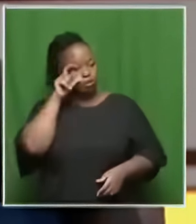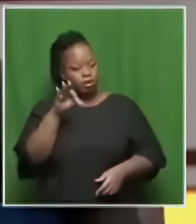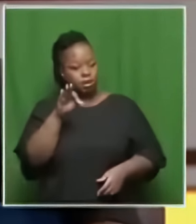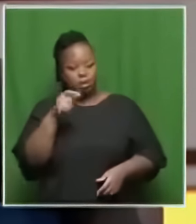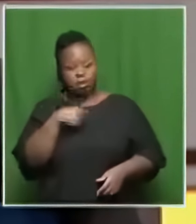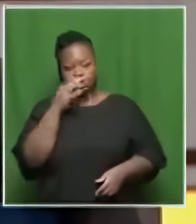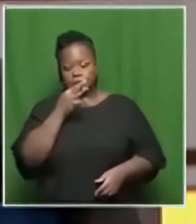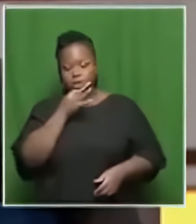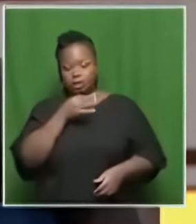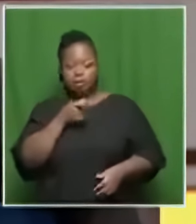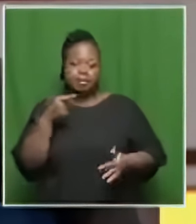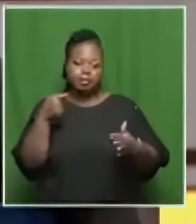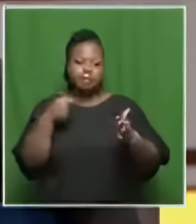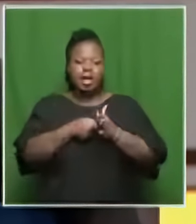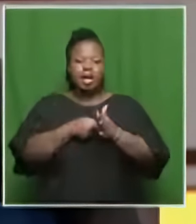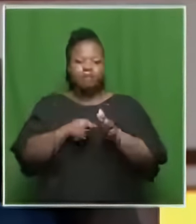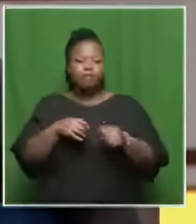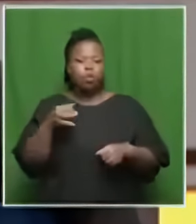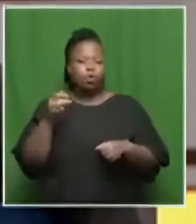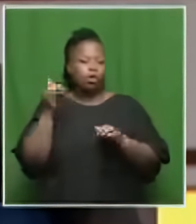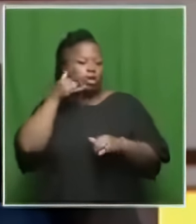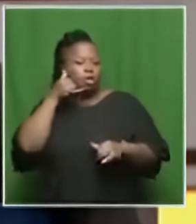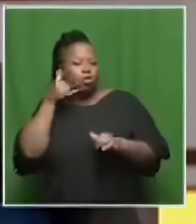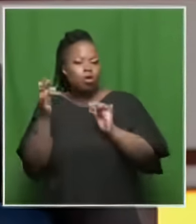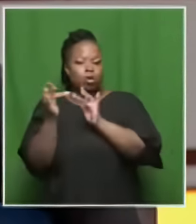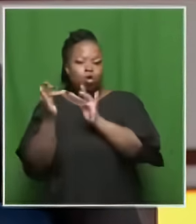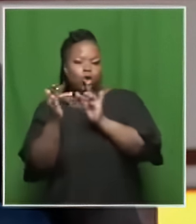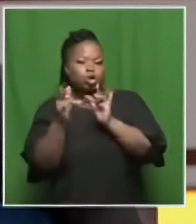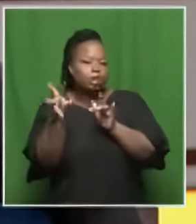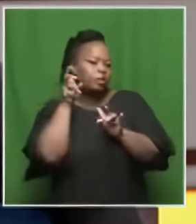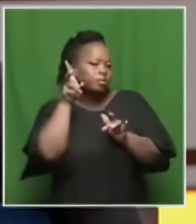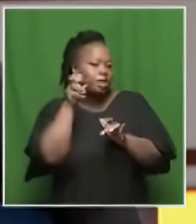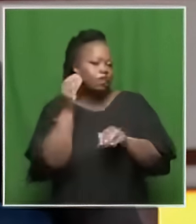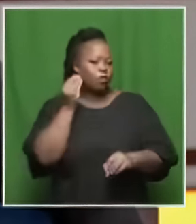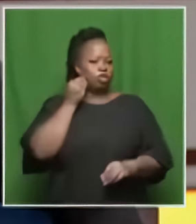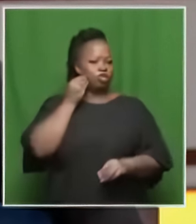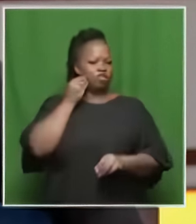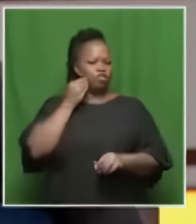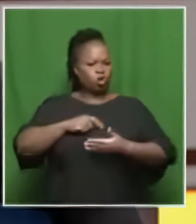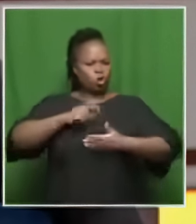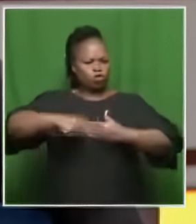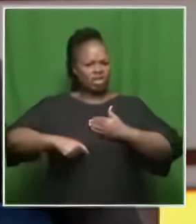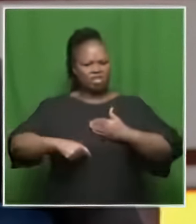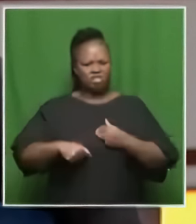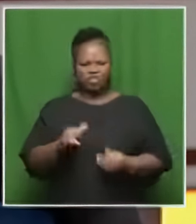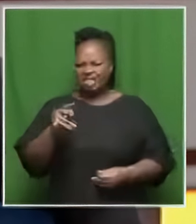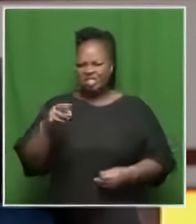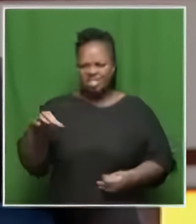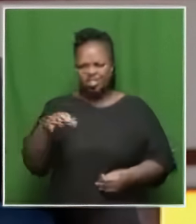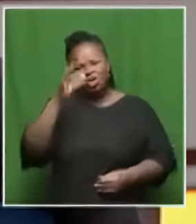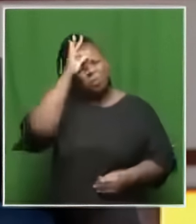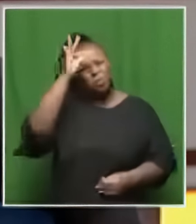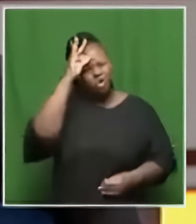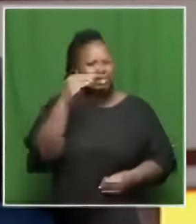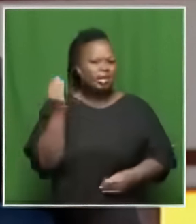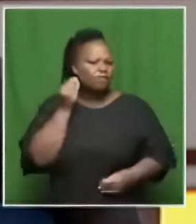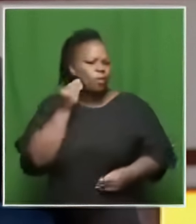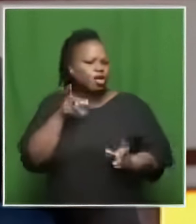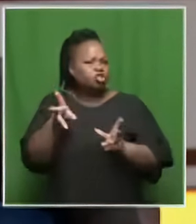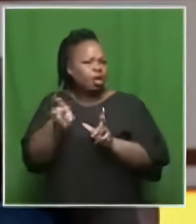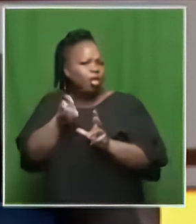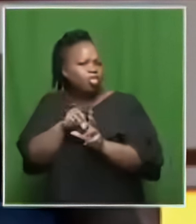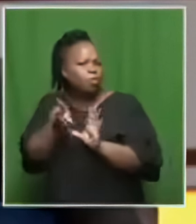said they must buy a grabber for the conference of the ANC. What does the grab of the police have to do with the